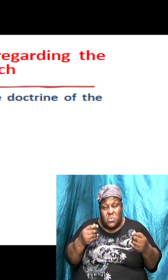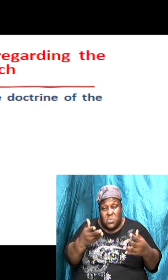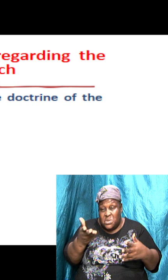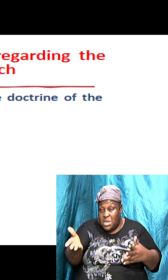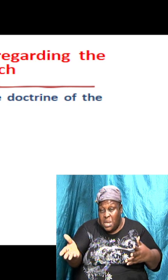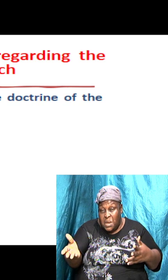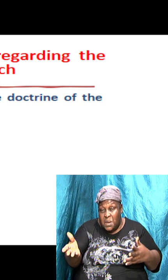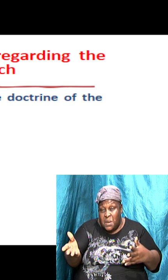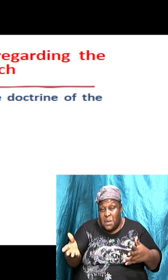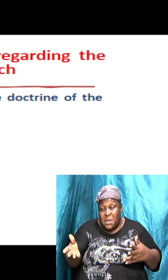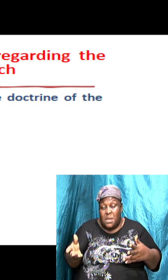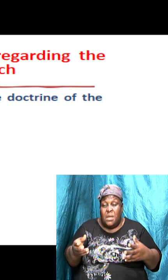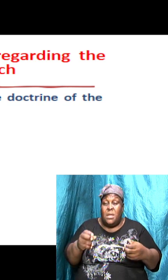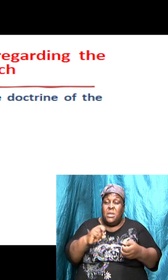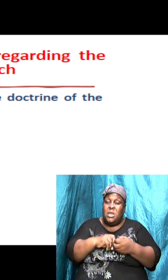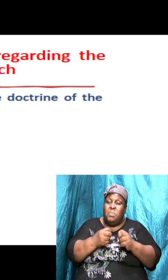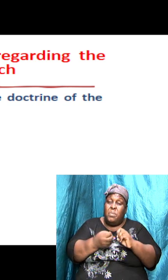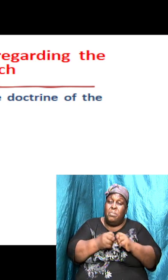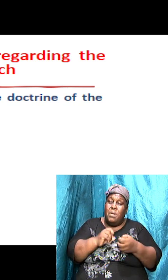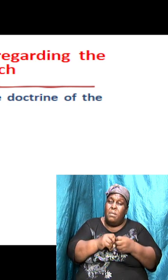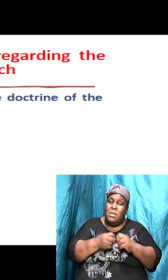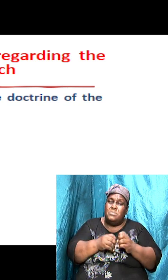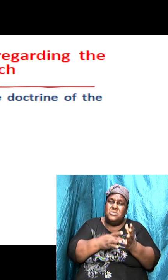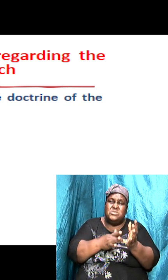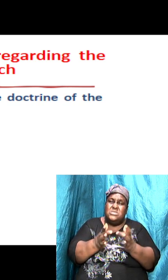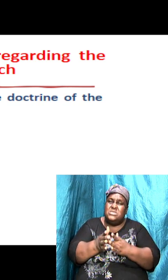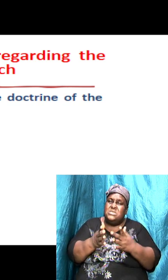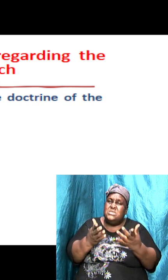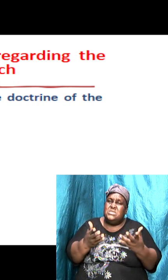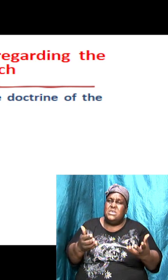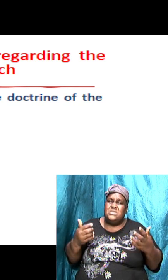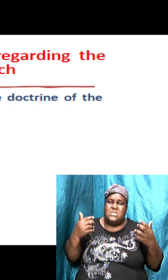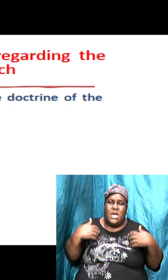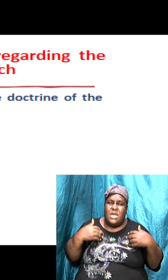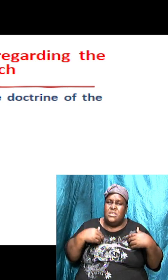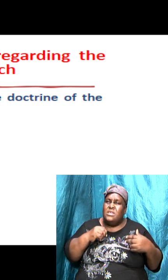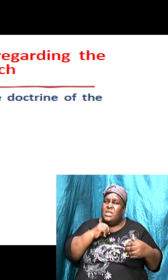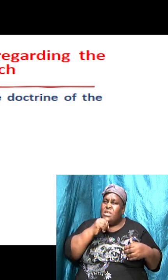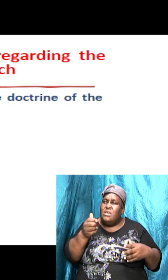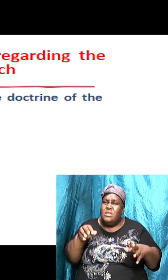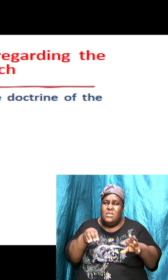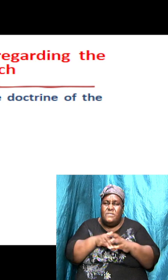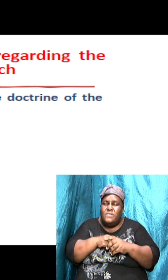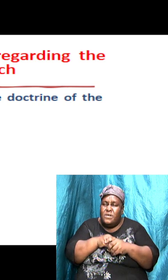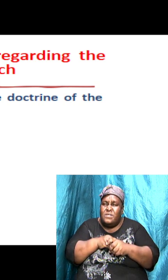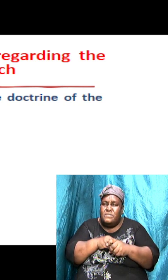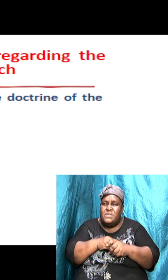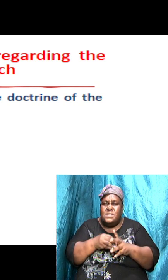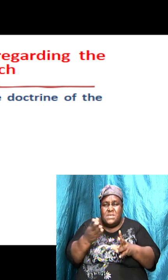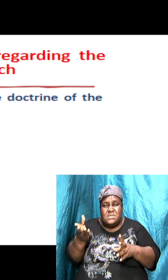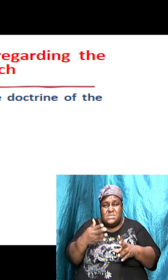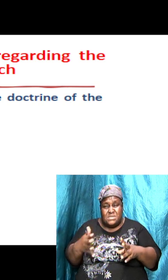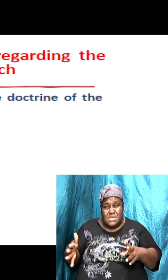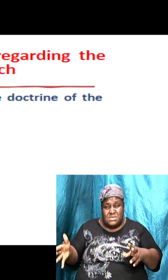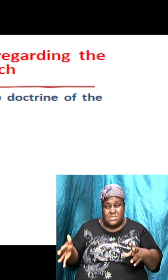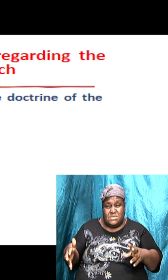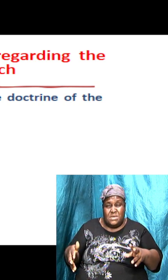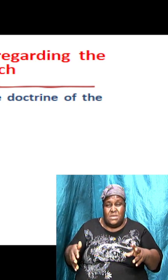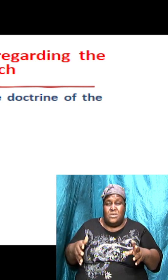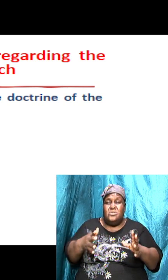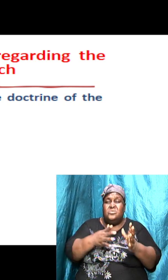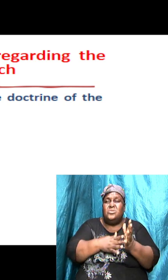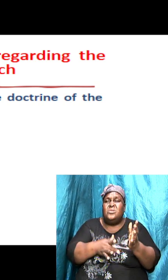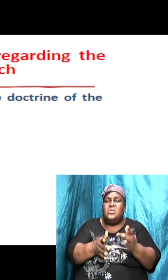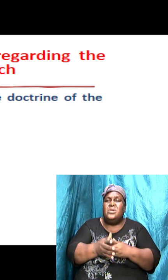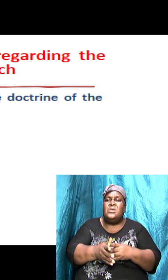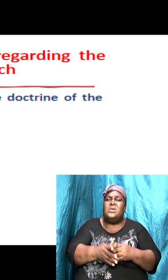wasn't only with the people that were engaged with these things. But if you notice the rebuke, you know, he's saying, and